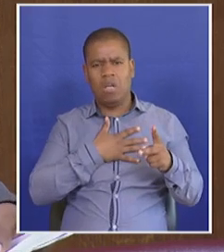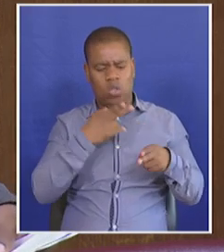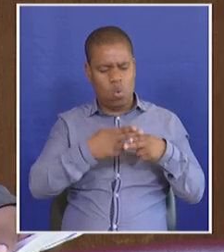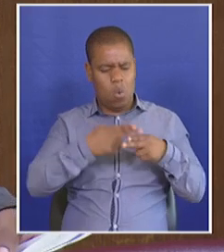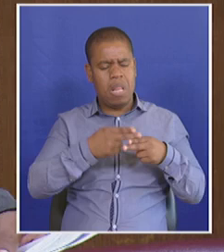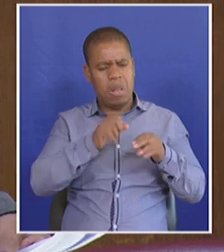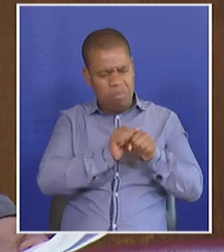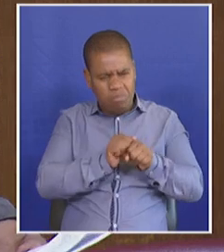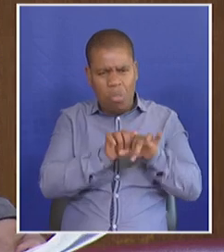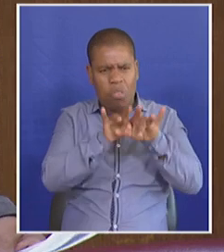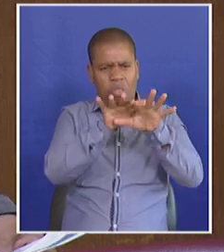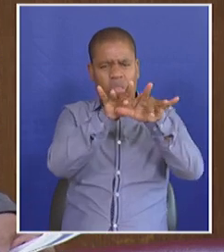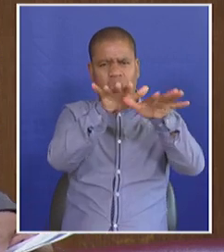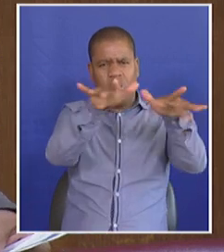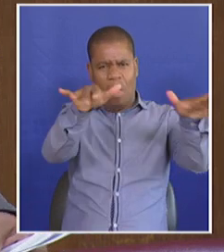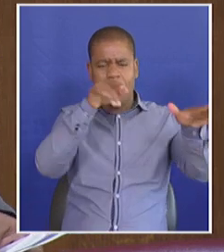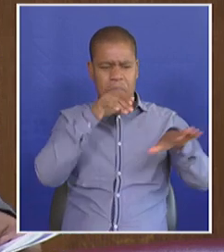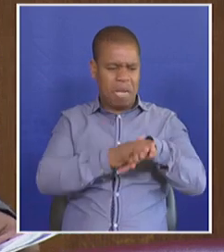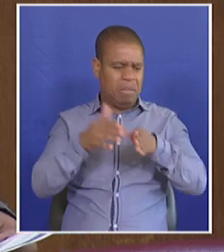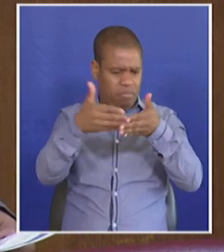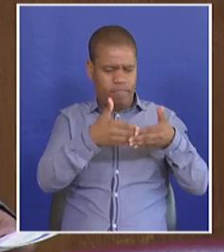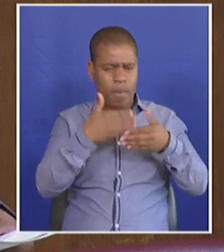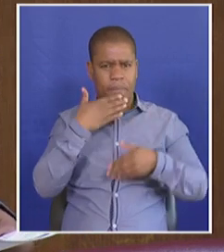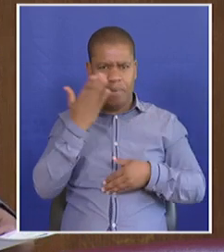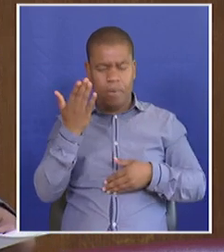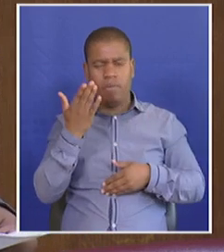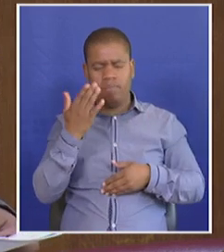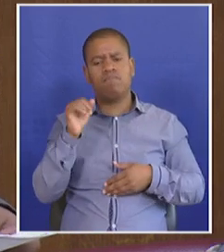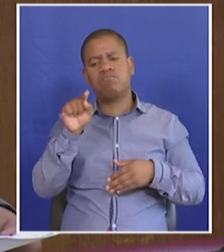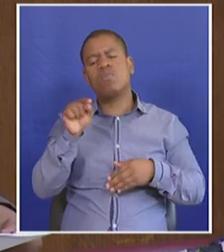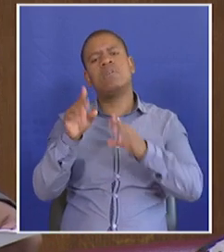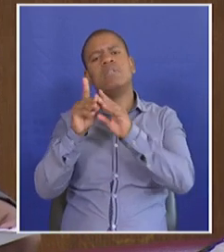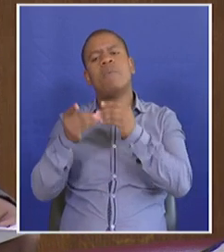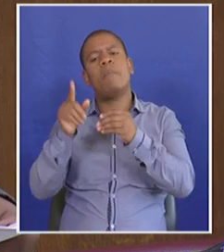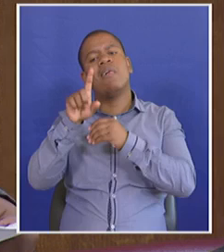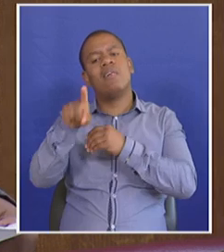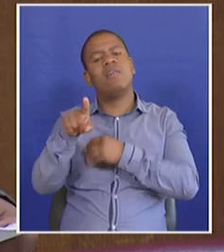Honourable Chair, we have to ask the Minister how serious he and his departments are